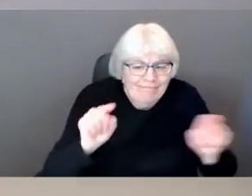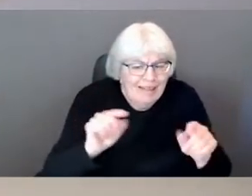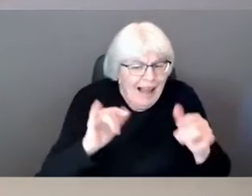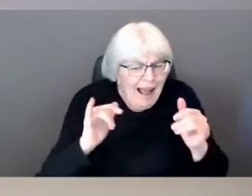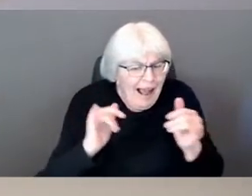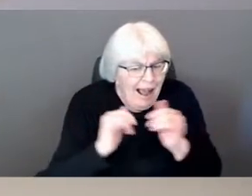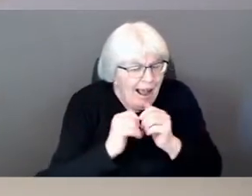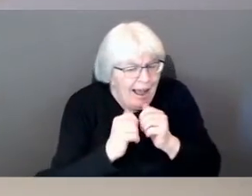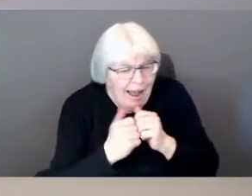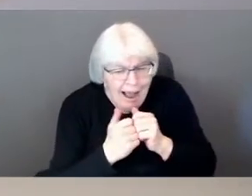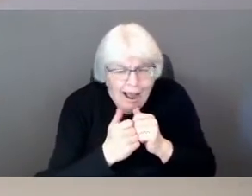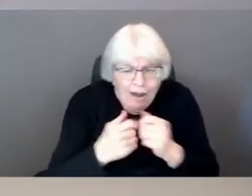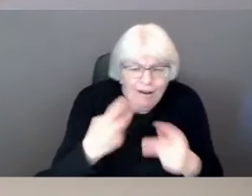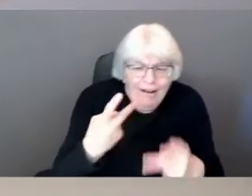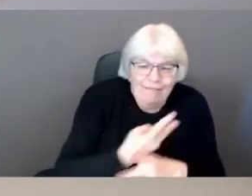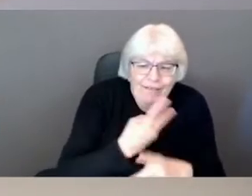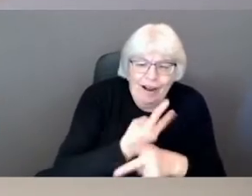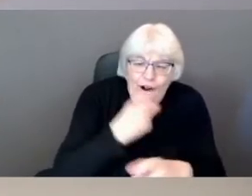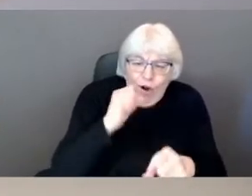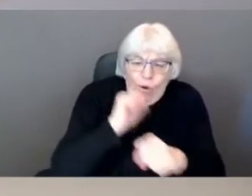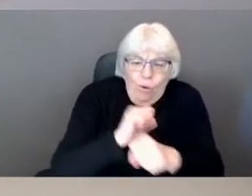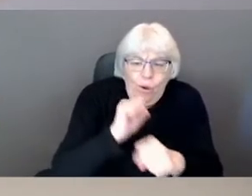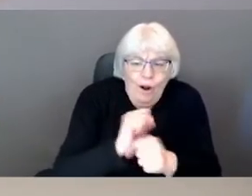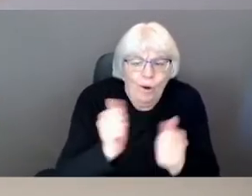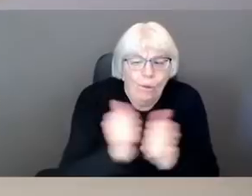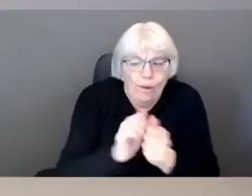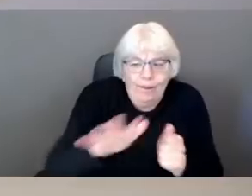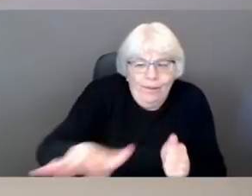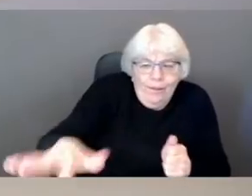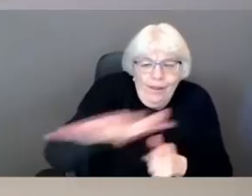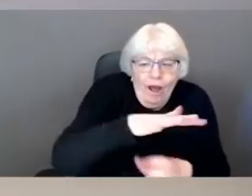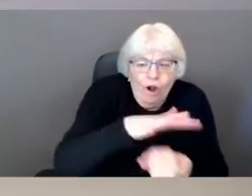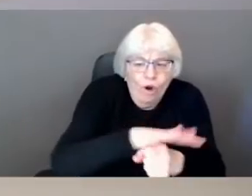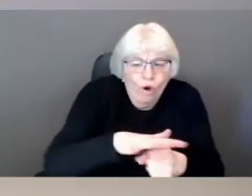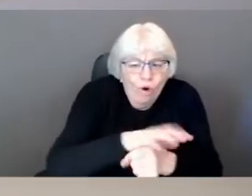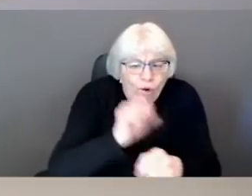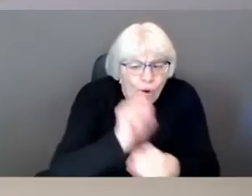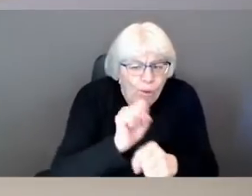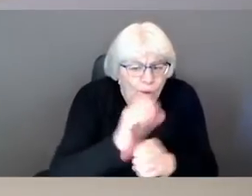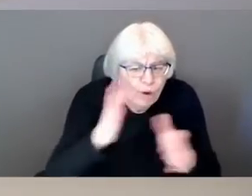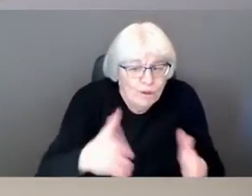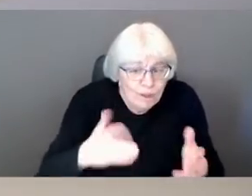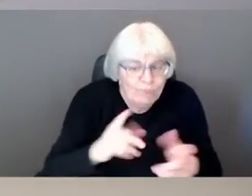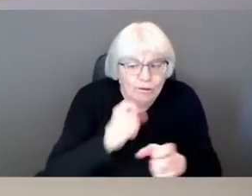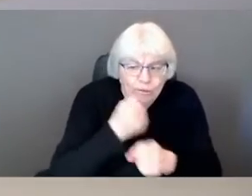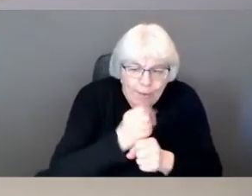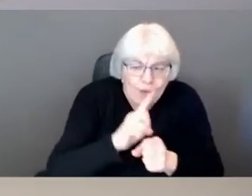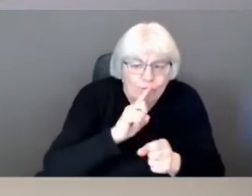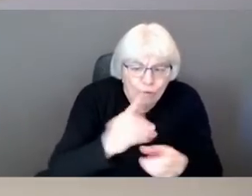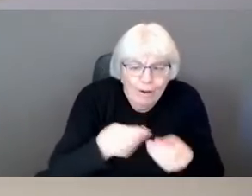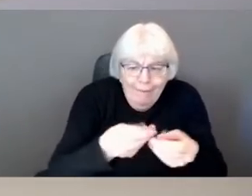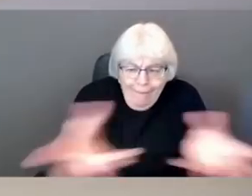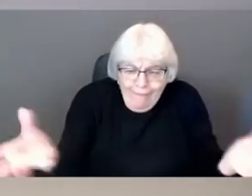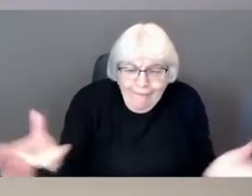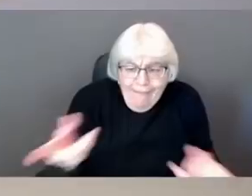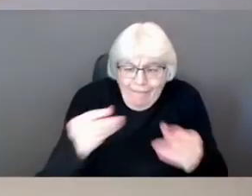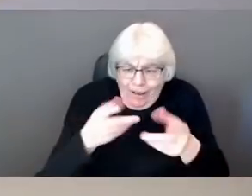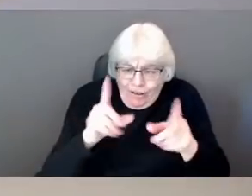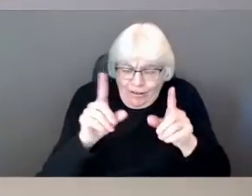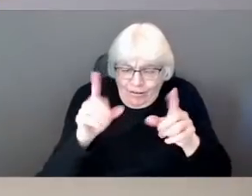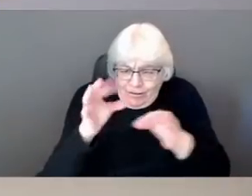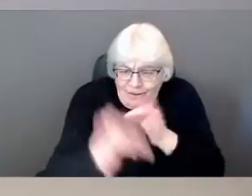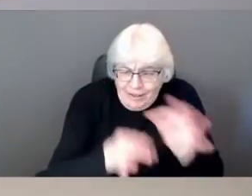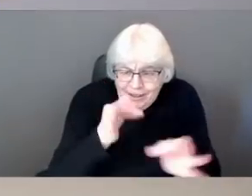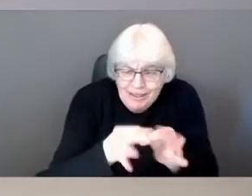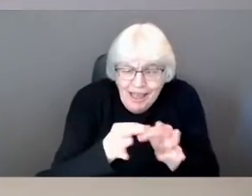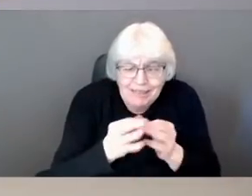with that community as well. Right, and you sort of touched on it that, there were concerns that there could have been people who did have symptoms